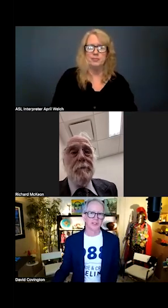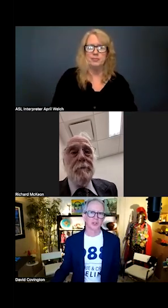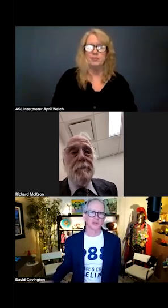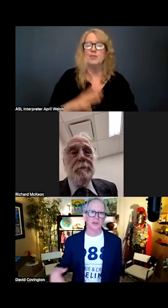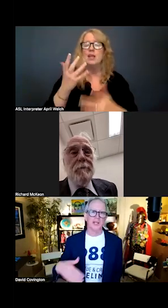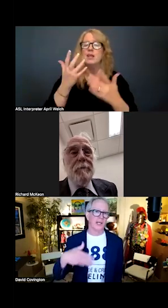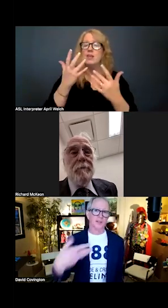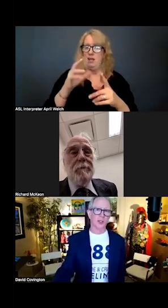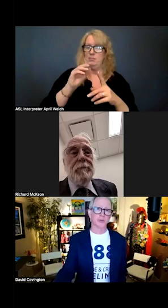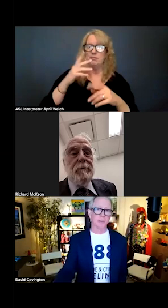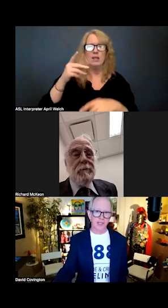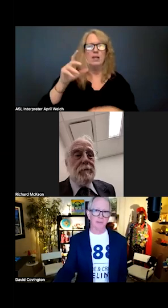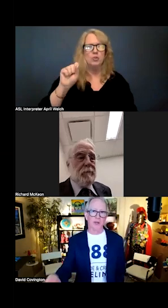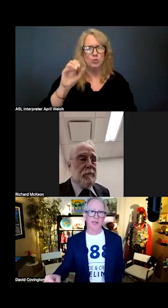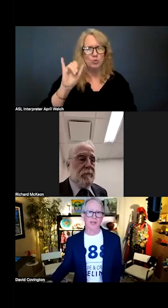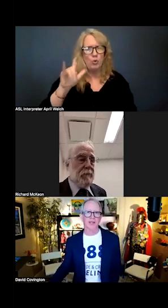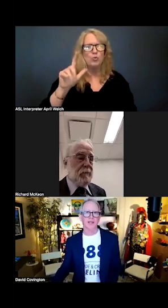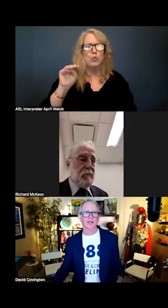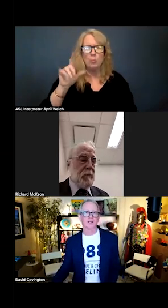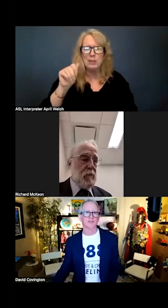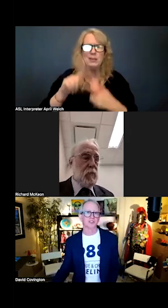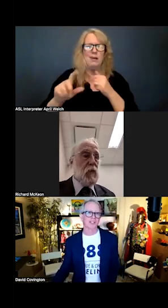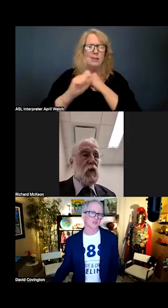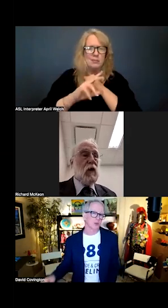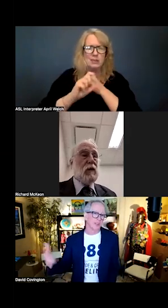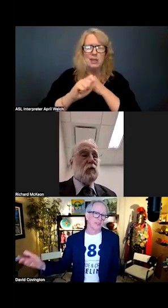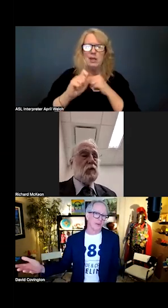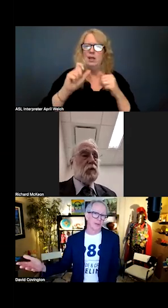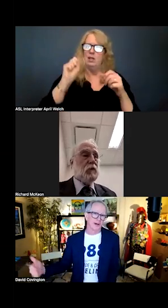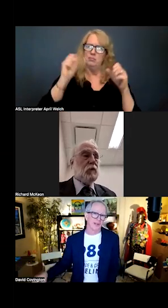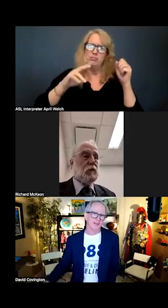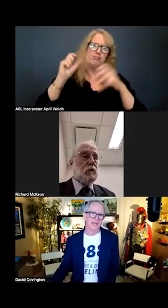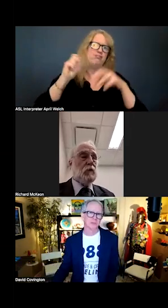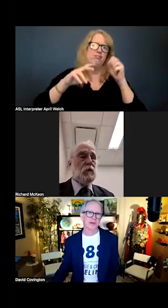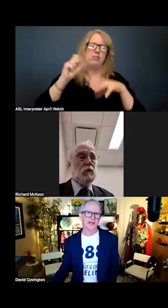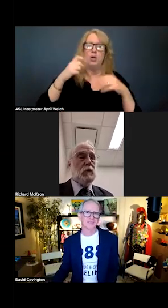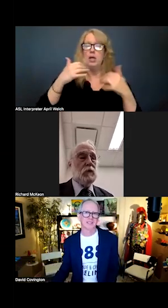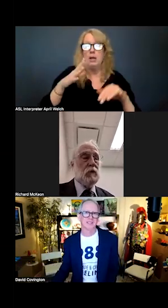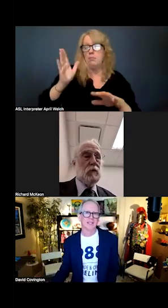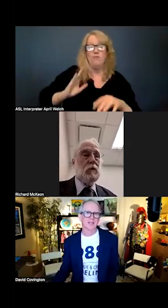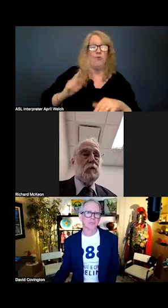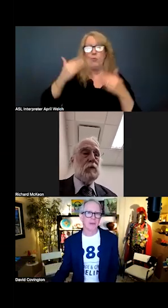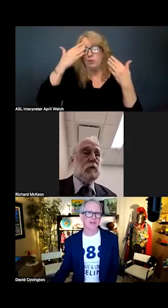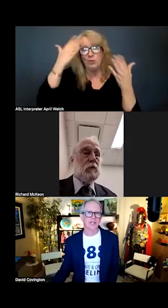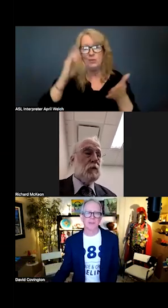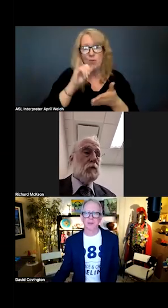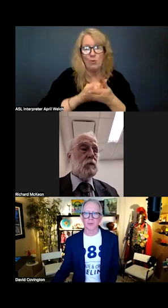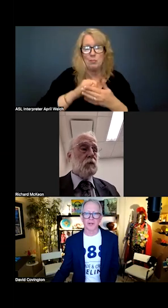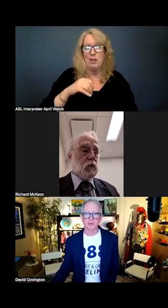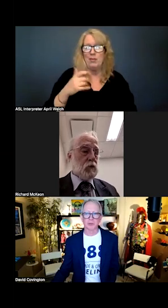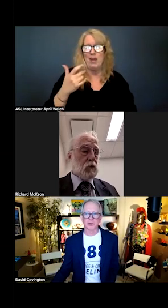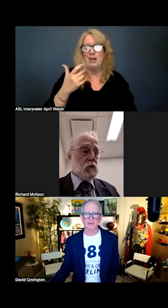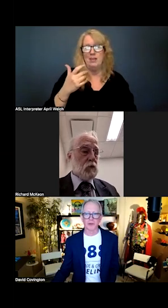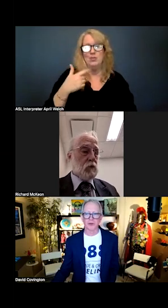exposure that social media and the news media bring of disasters we wouldn't have known about in times past, maybe a topic we